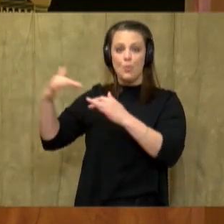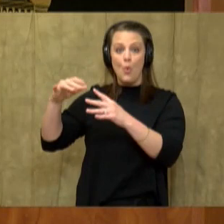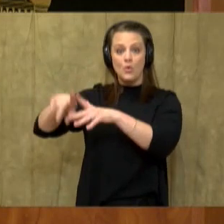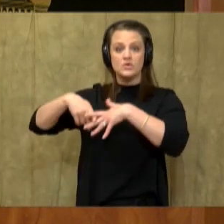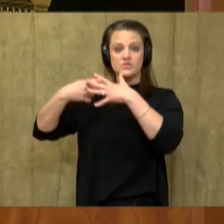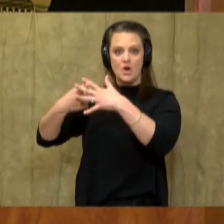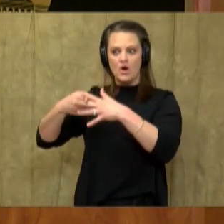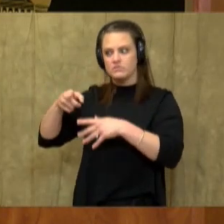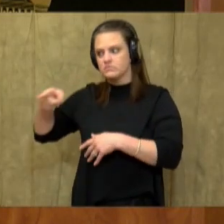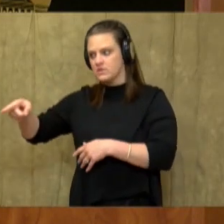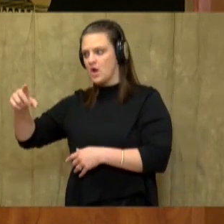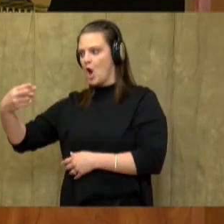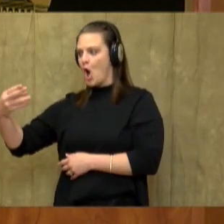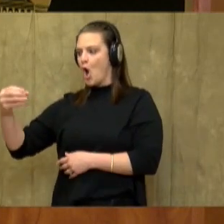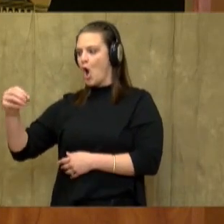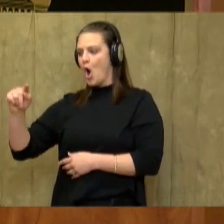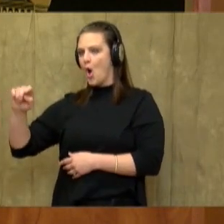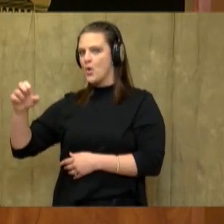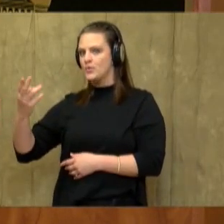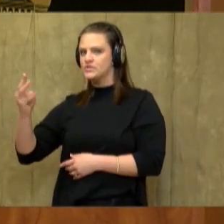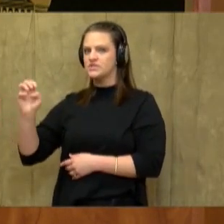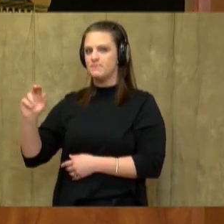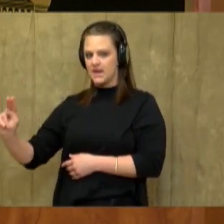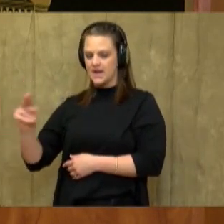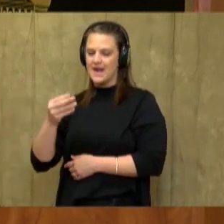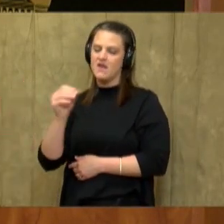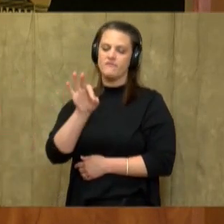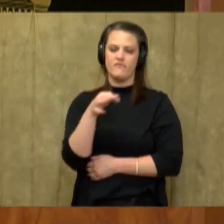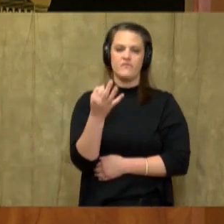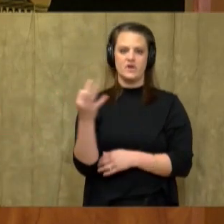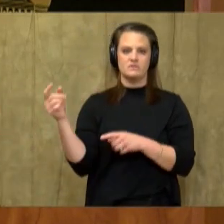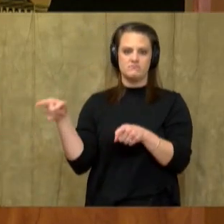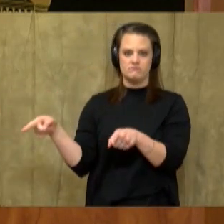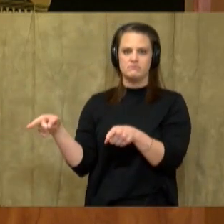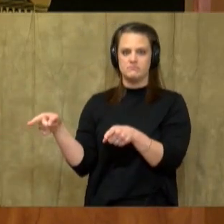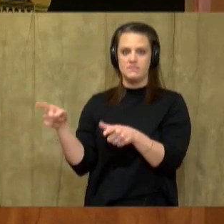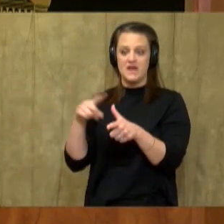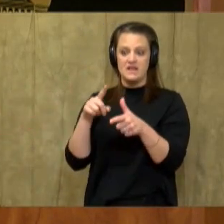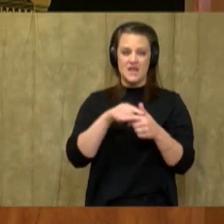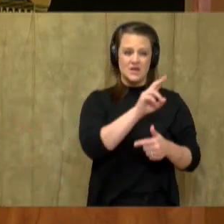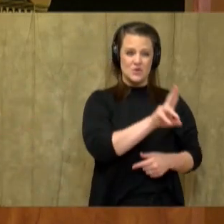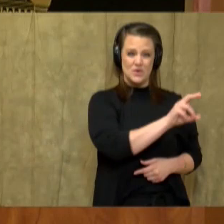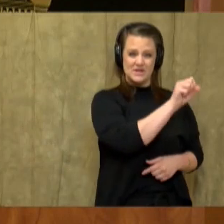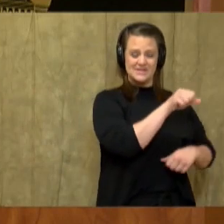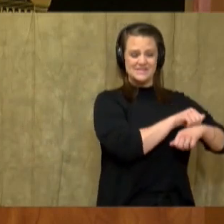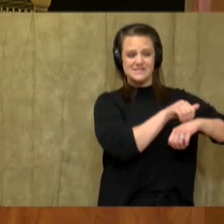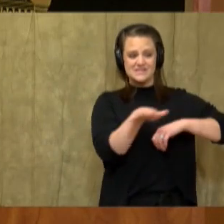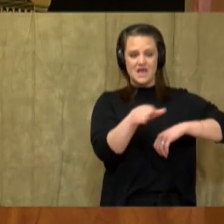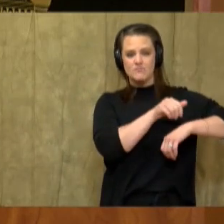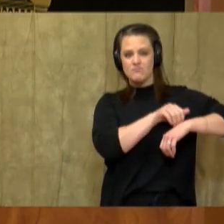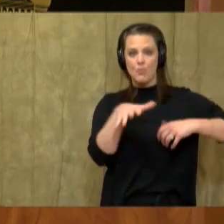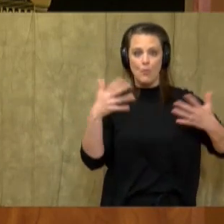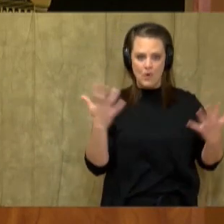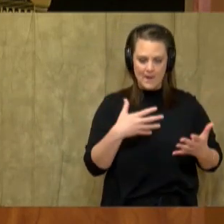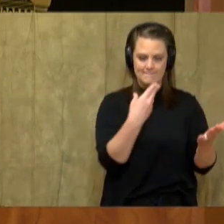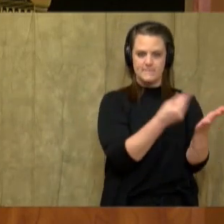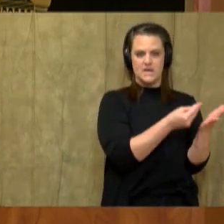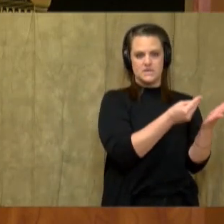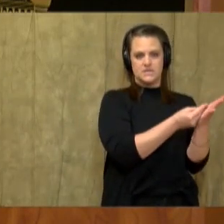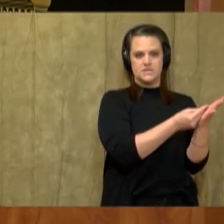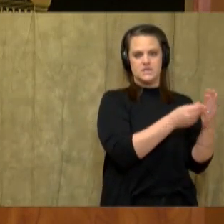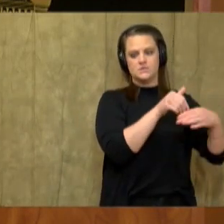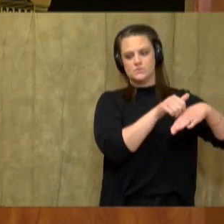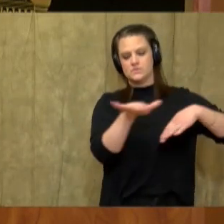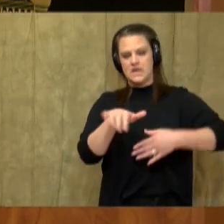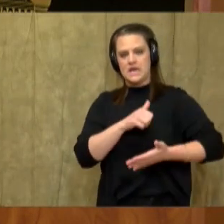Vietnamese and the French. The United States is involved in sending money and helping the French because